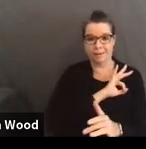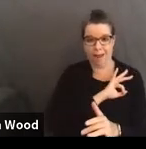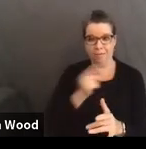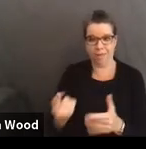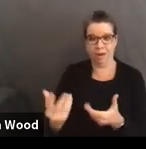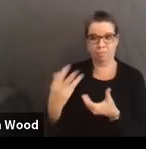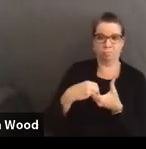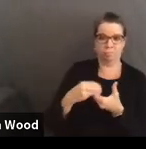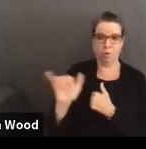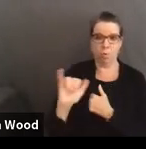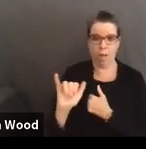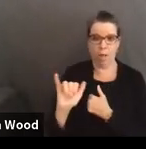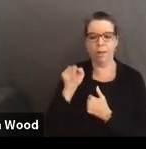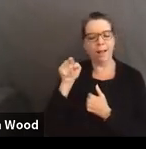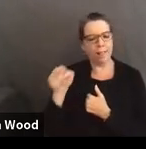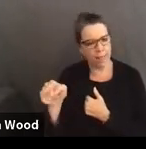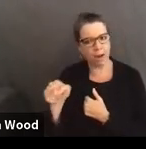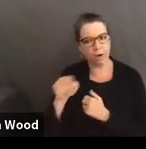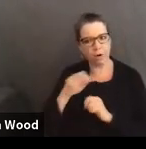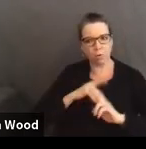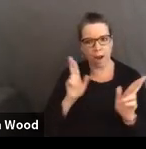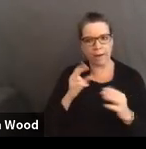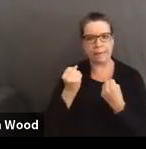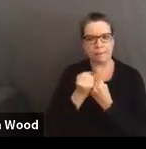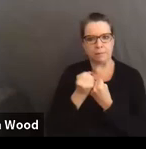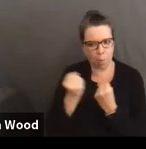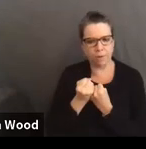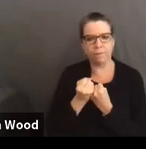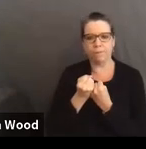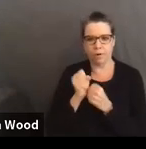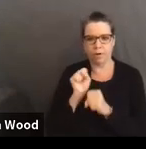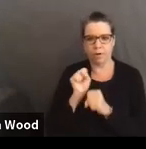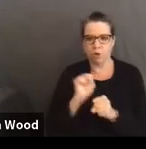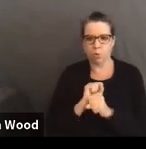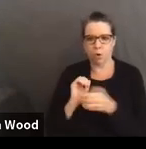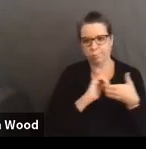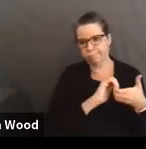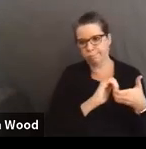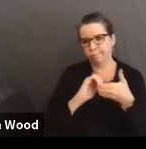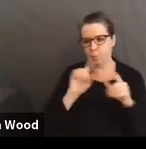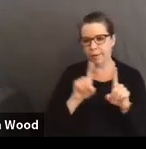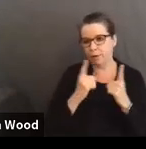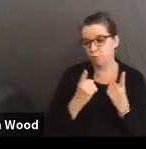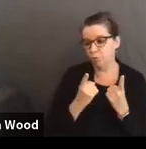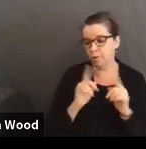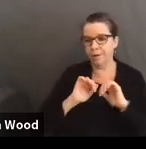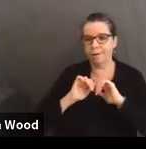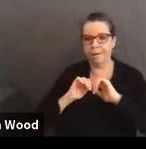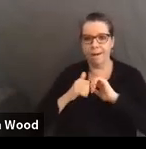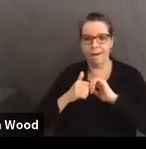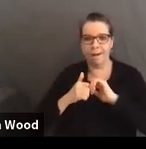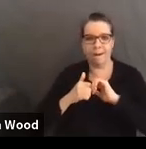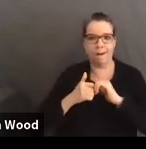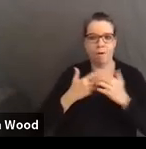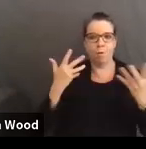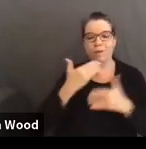and they are invested and supportive to work with districts on what's the